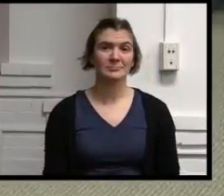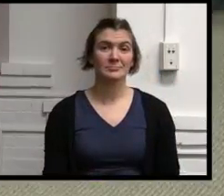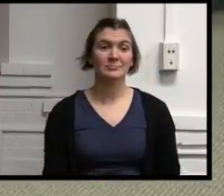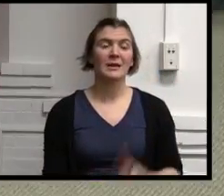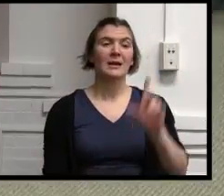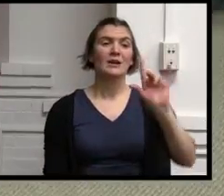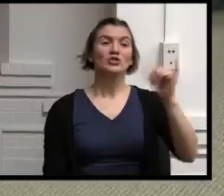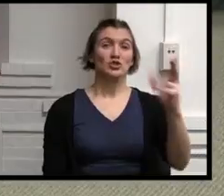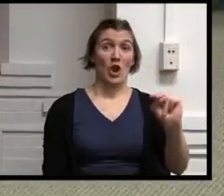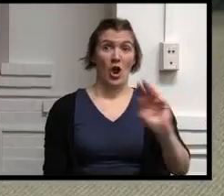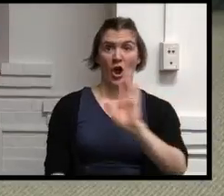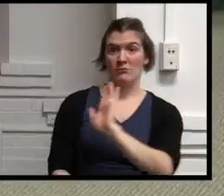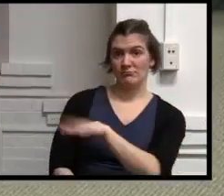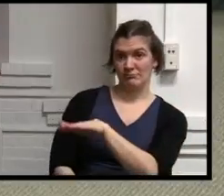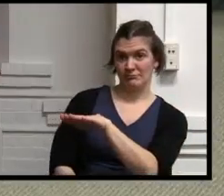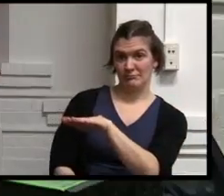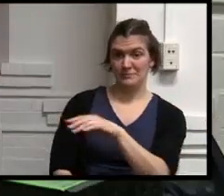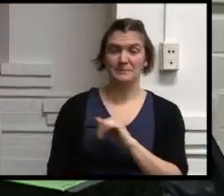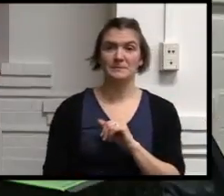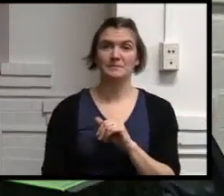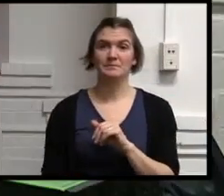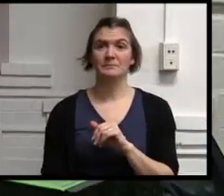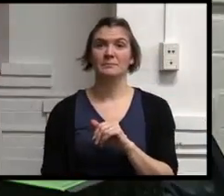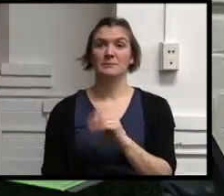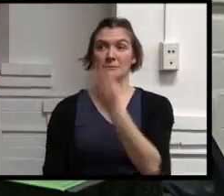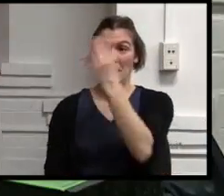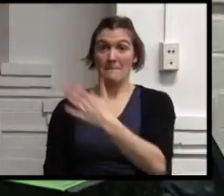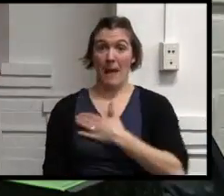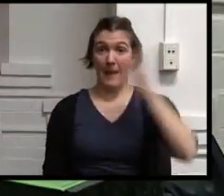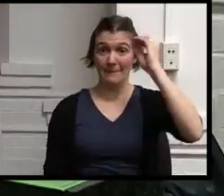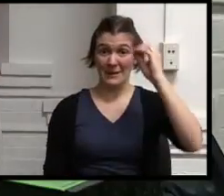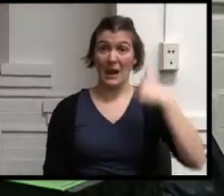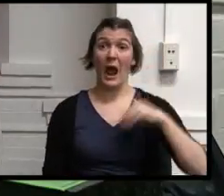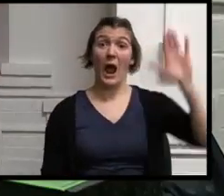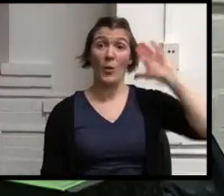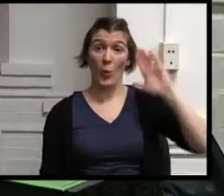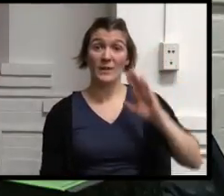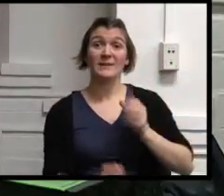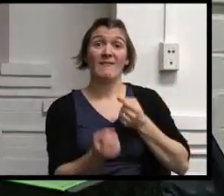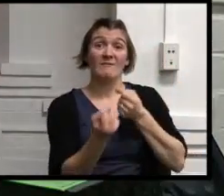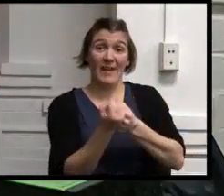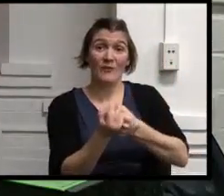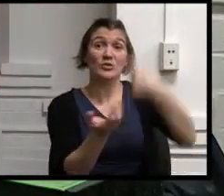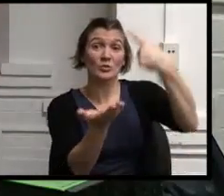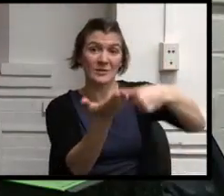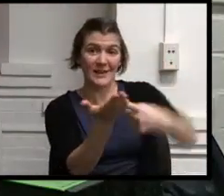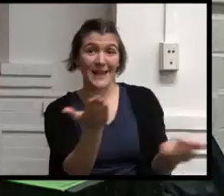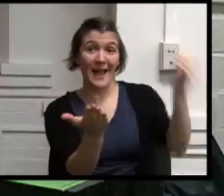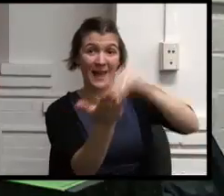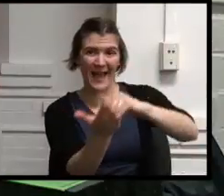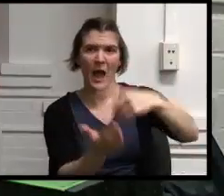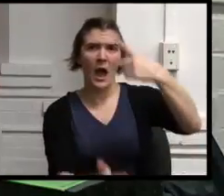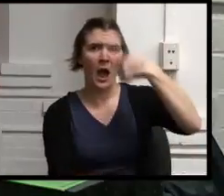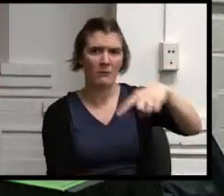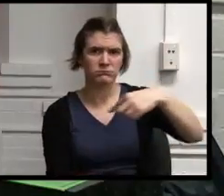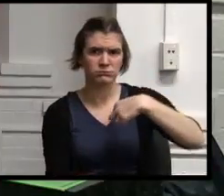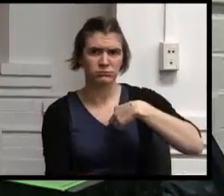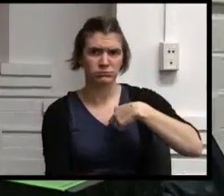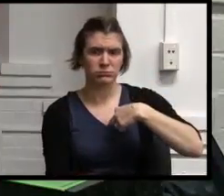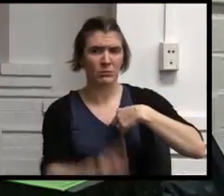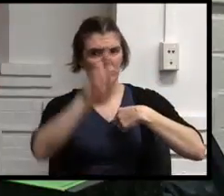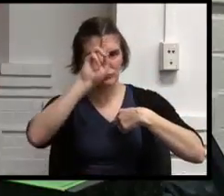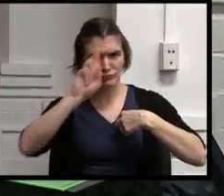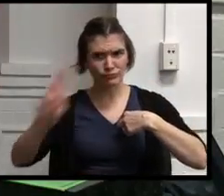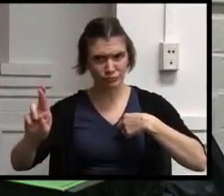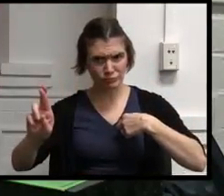So Dick, just to point out where I am, I was in favor of bringing this back up, just being